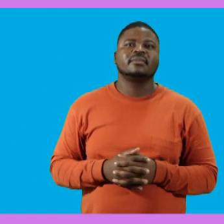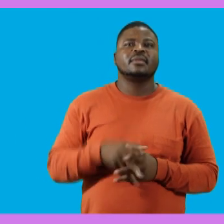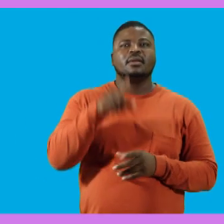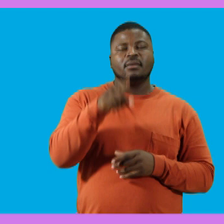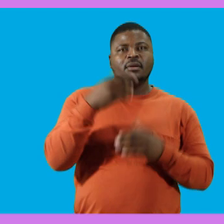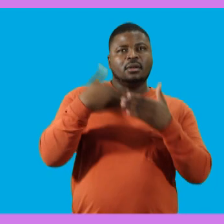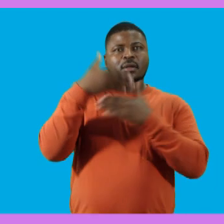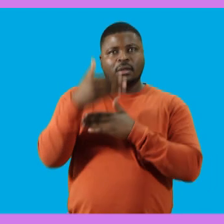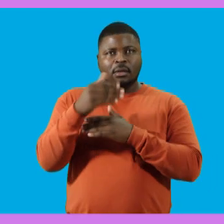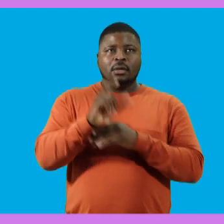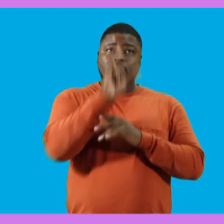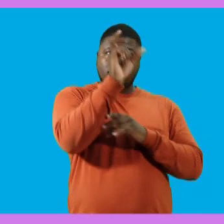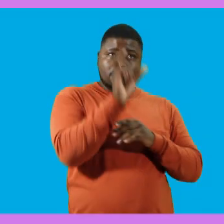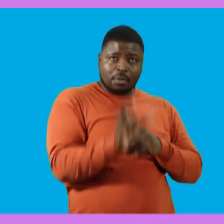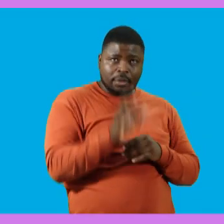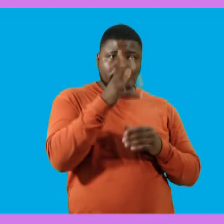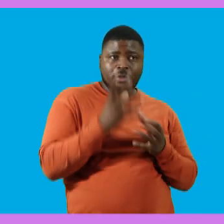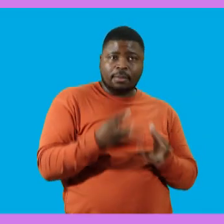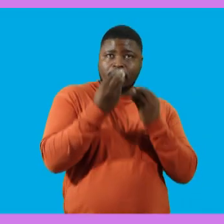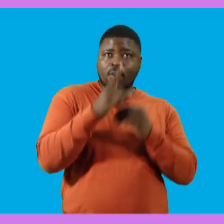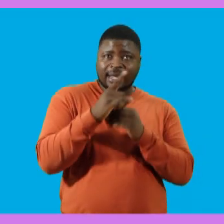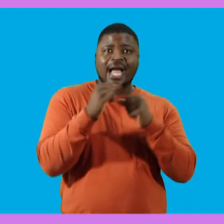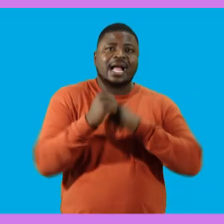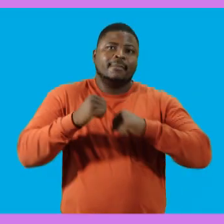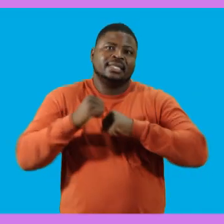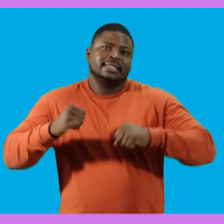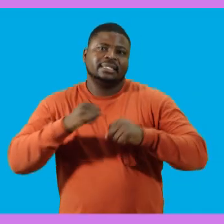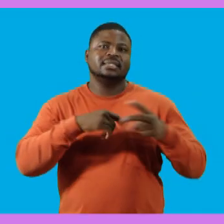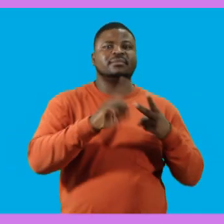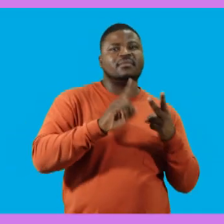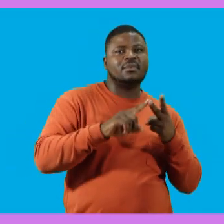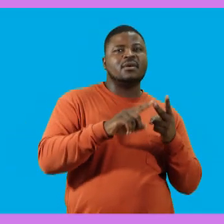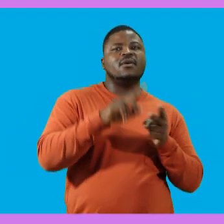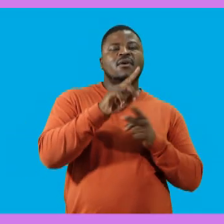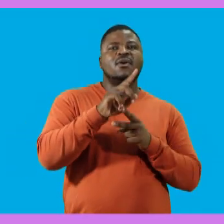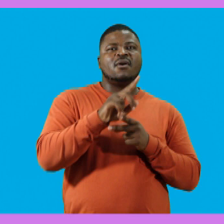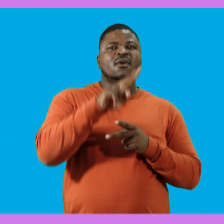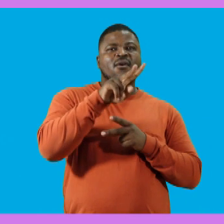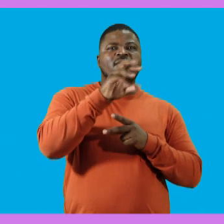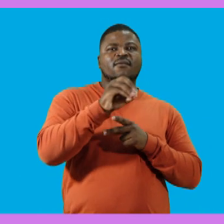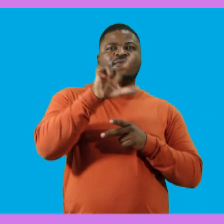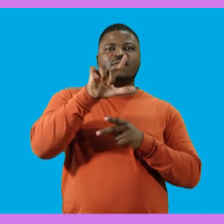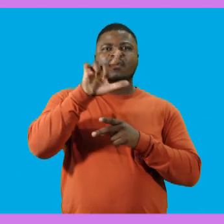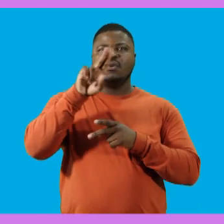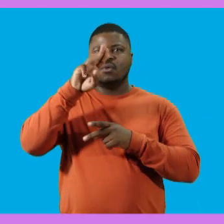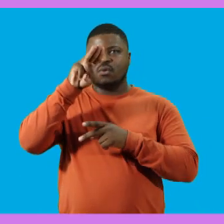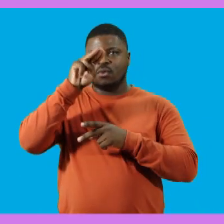The new words that you will encounter is capacity, the measured amount that a container can